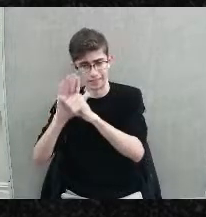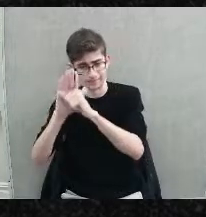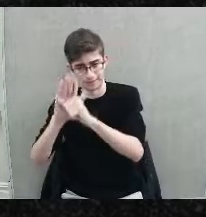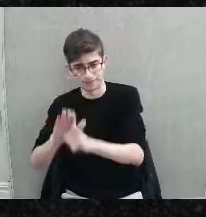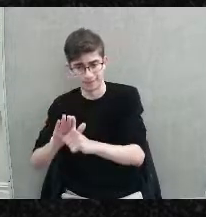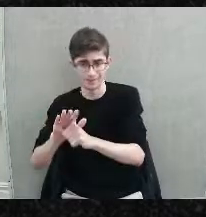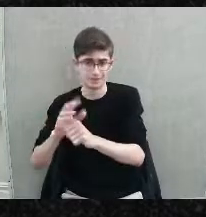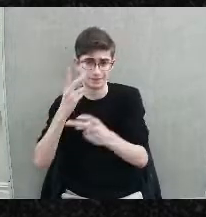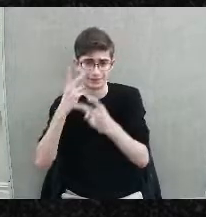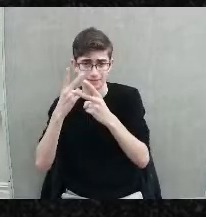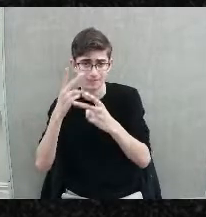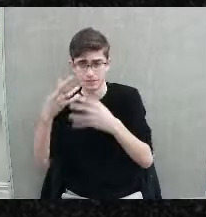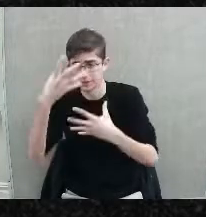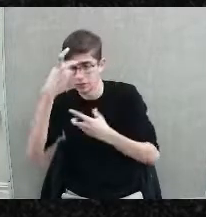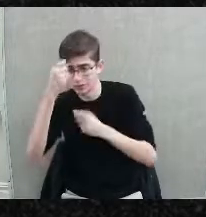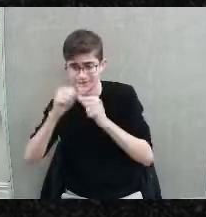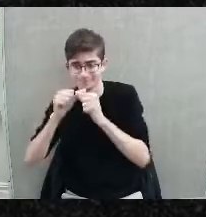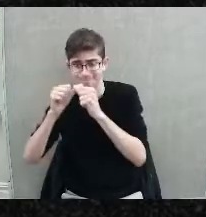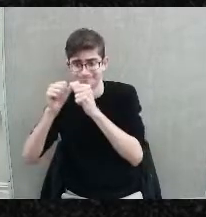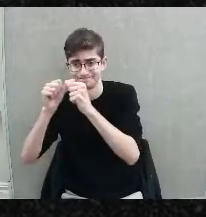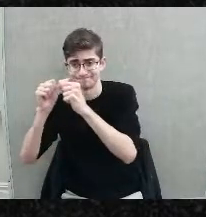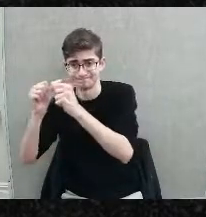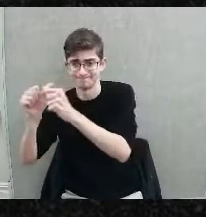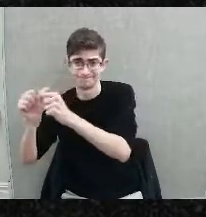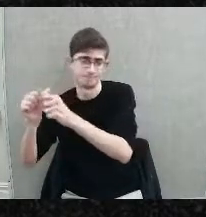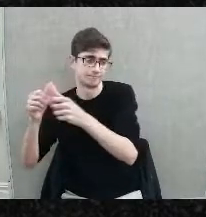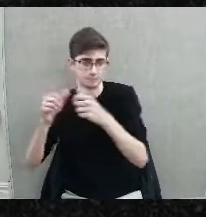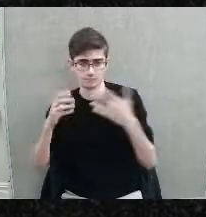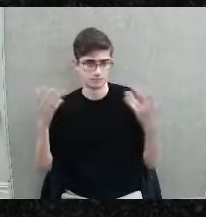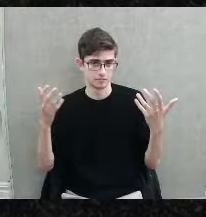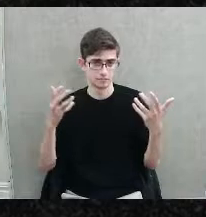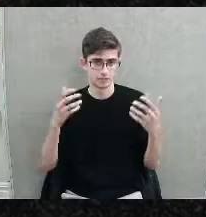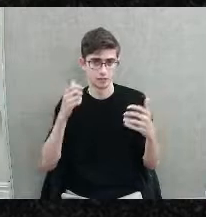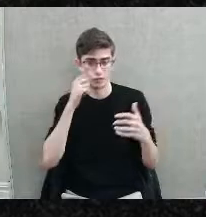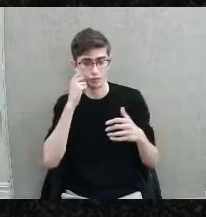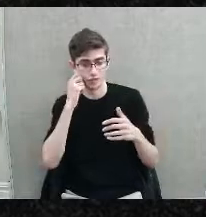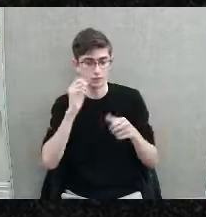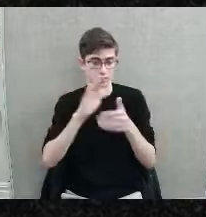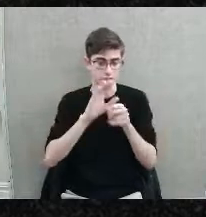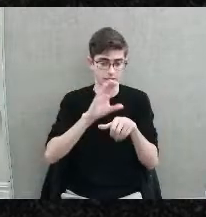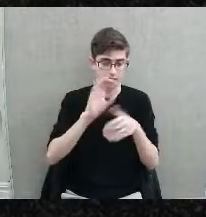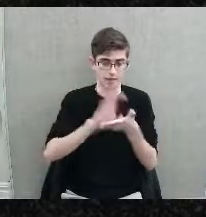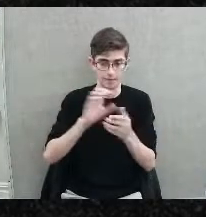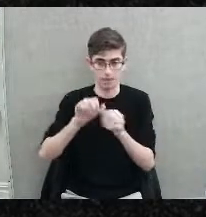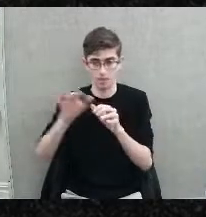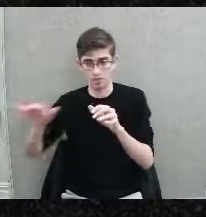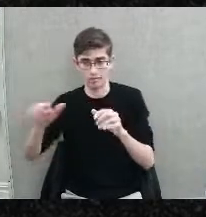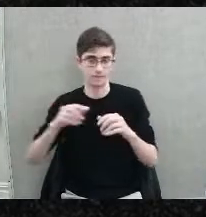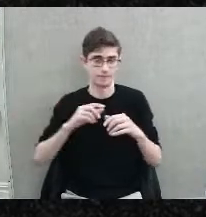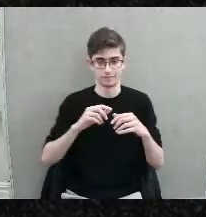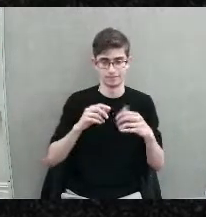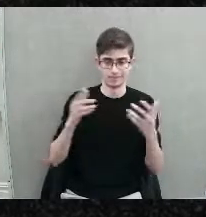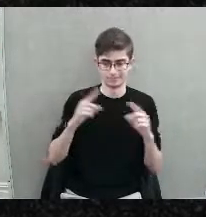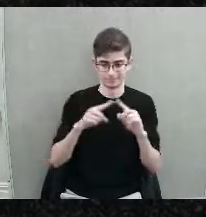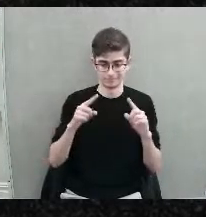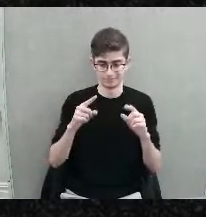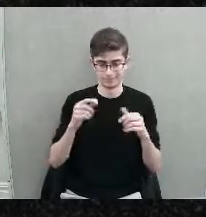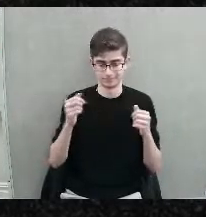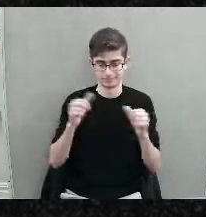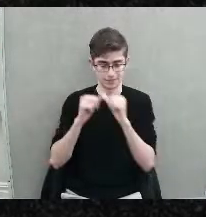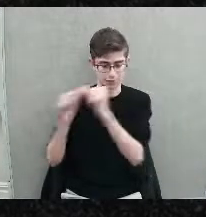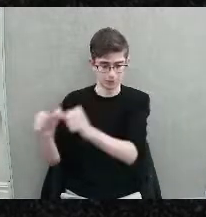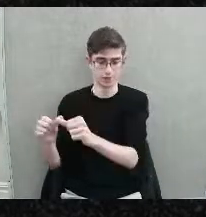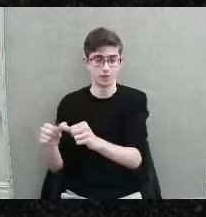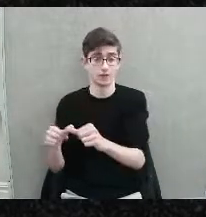the visibility of the colonialism and the racial and the legacy racial capitalism. And neoliberalism, the multicultural form,